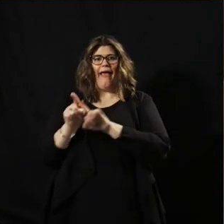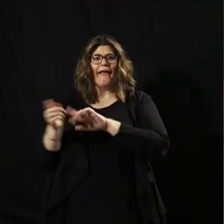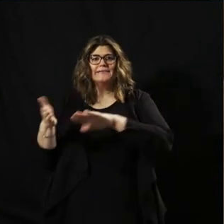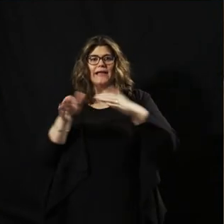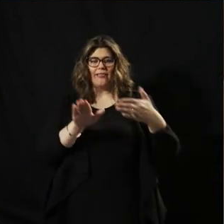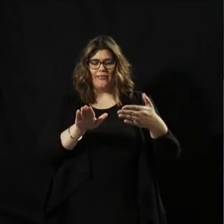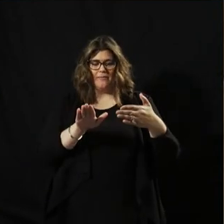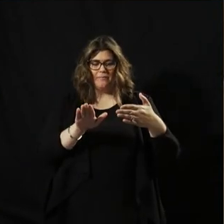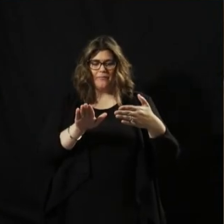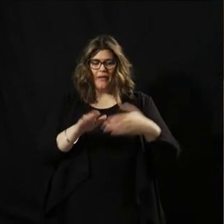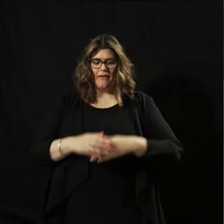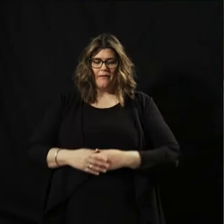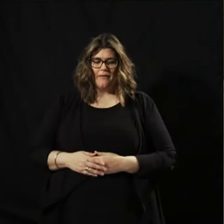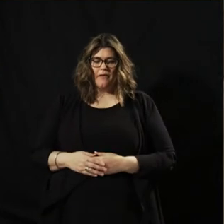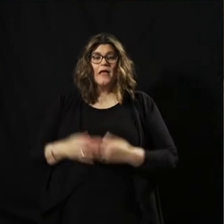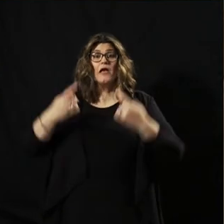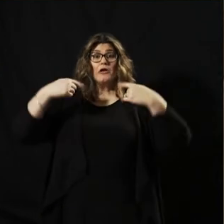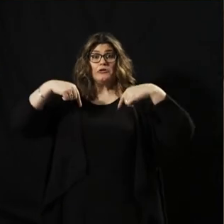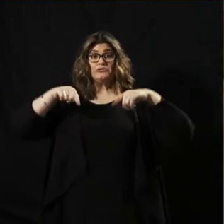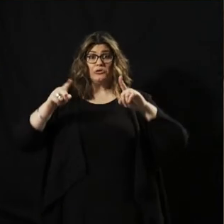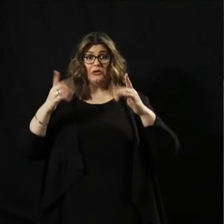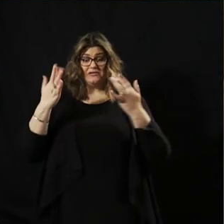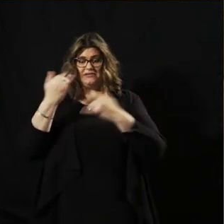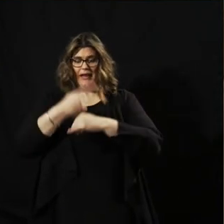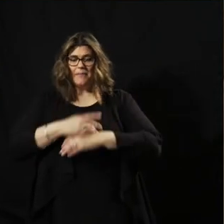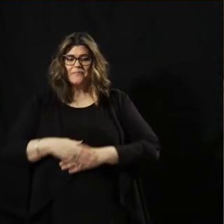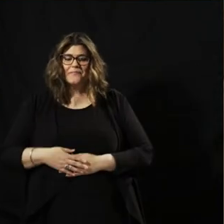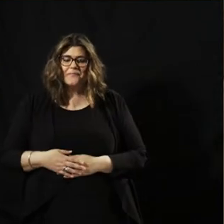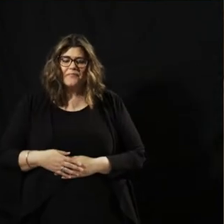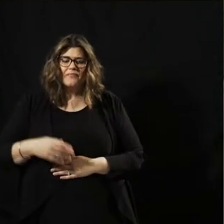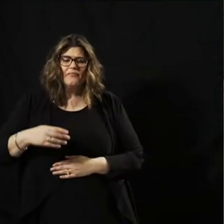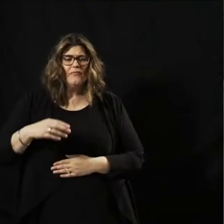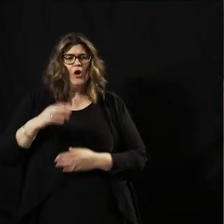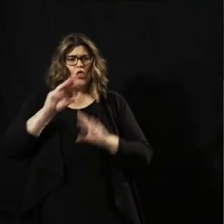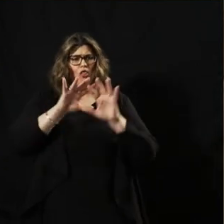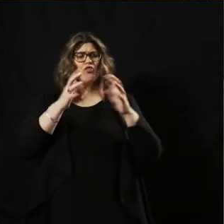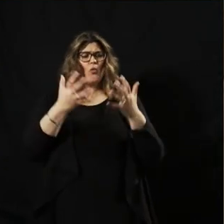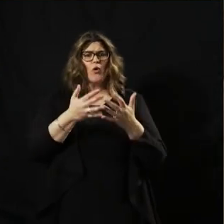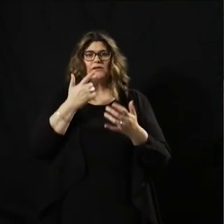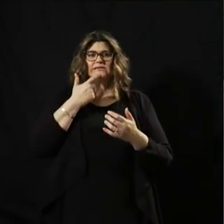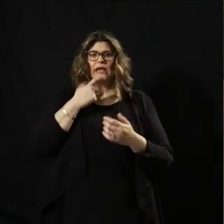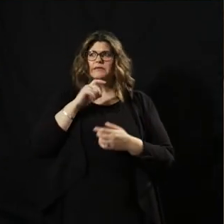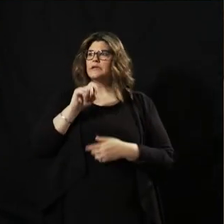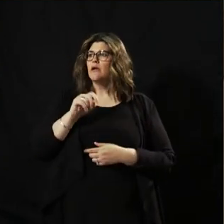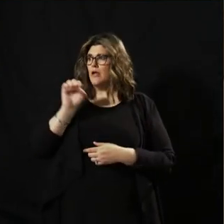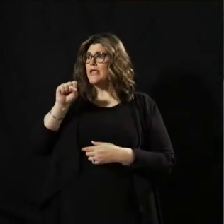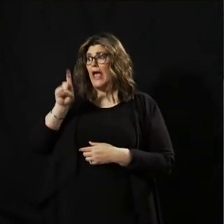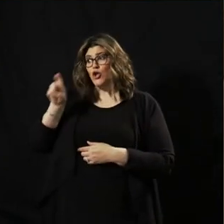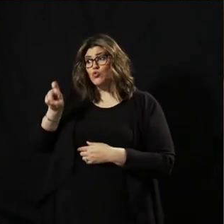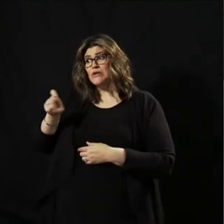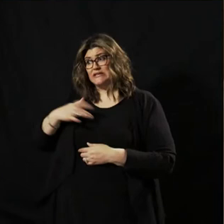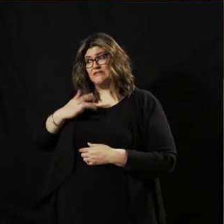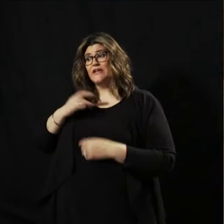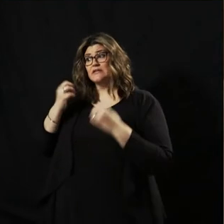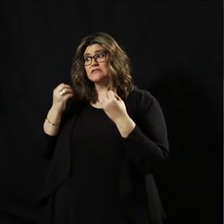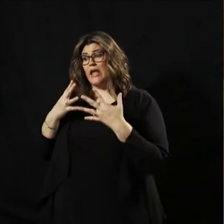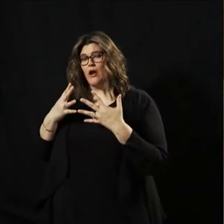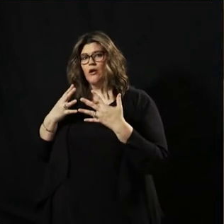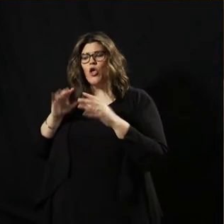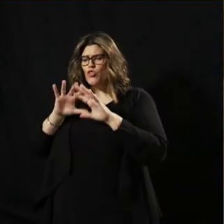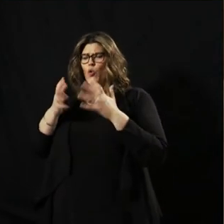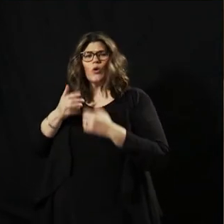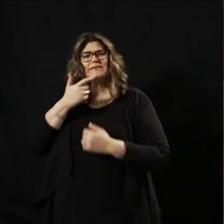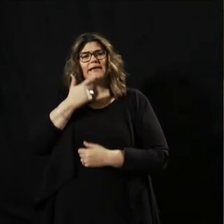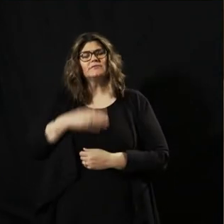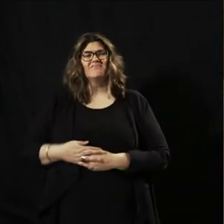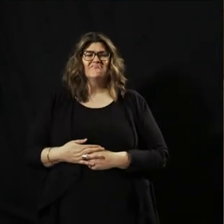During these days, the world of the flesh tells us to be fearful of the future. The world of the flesh tells us that things are